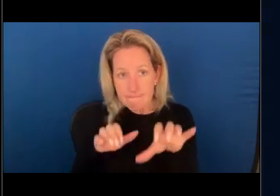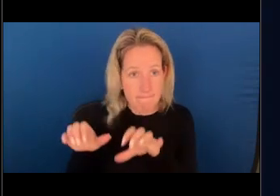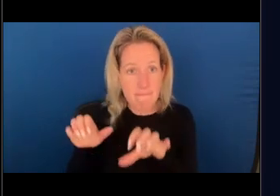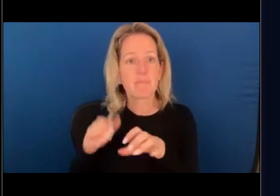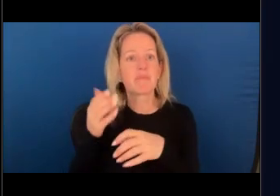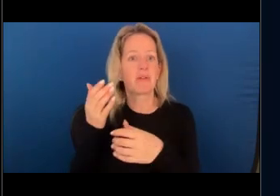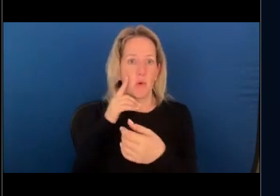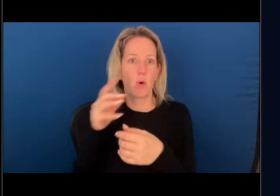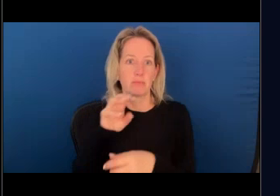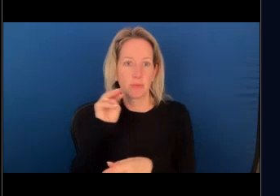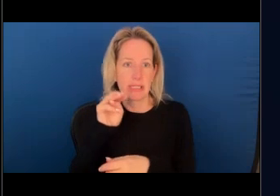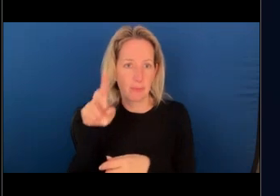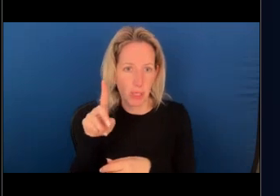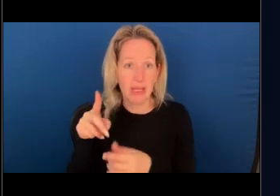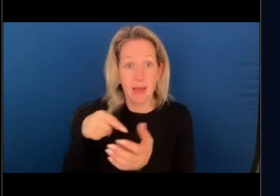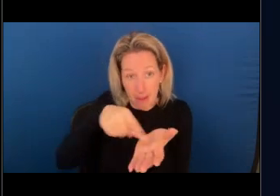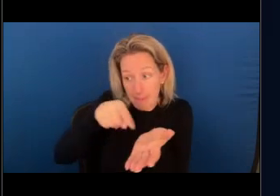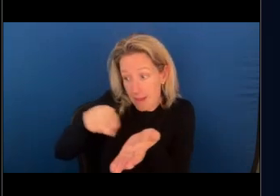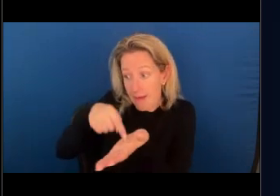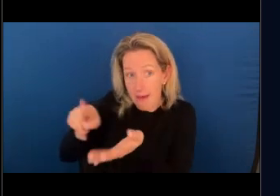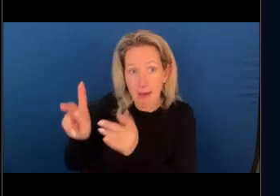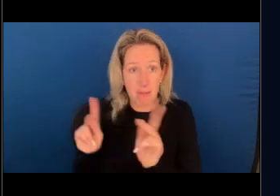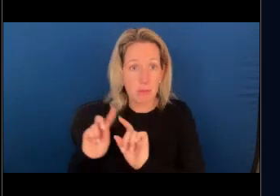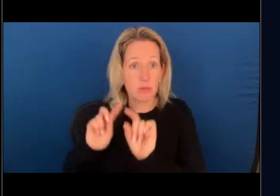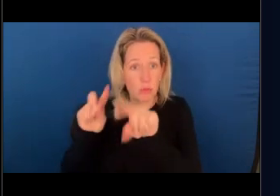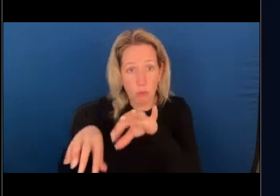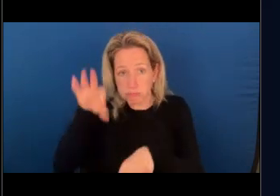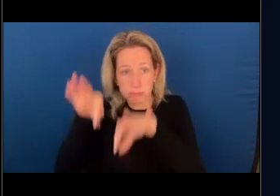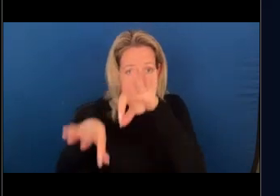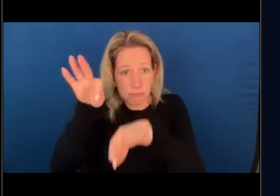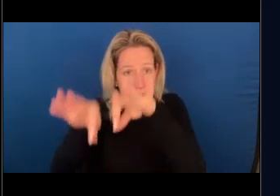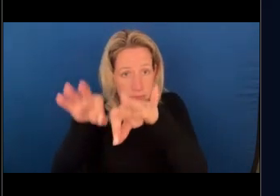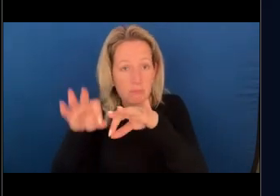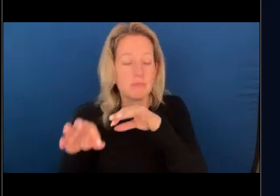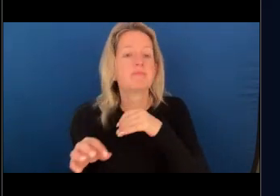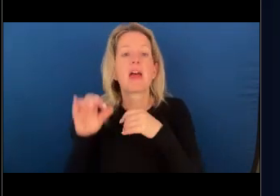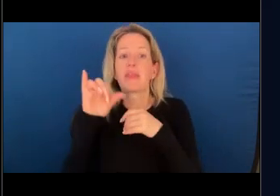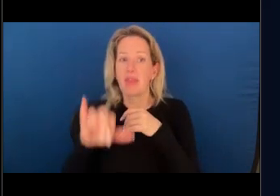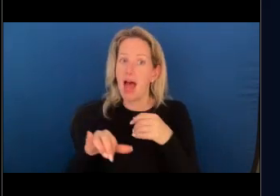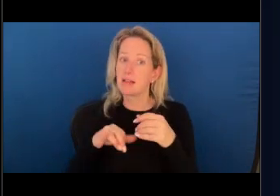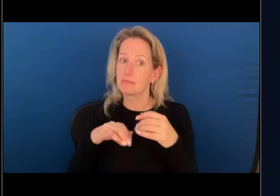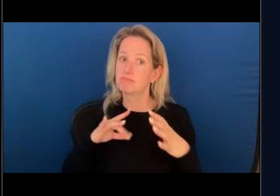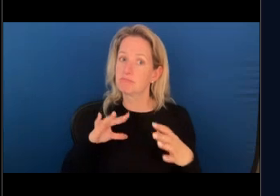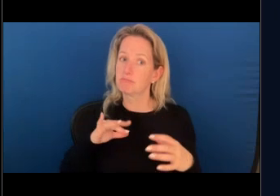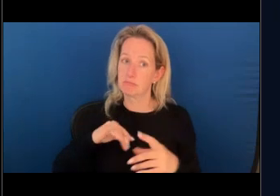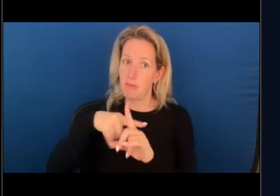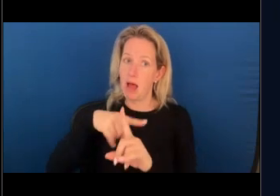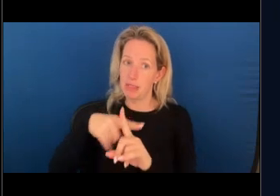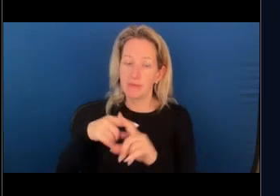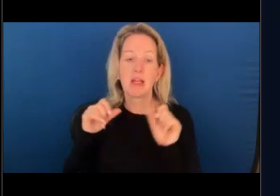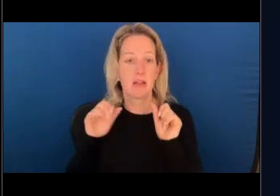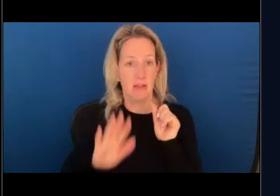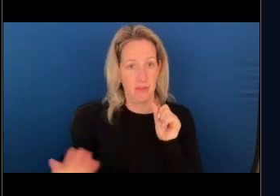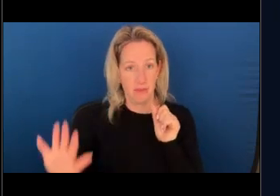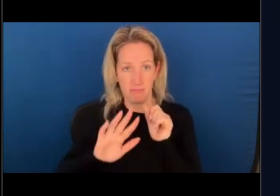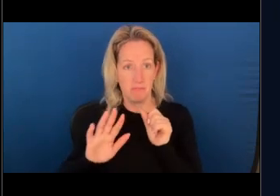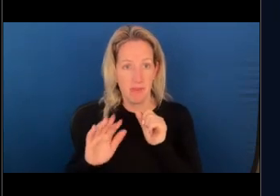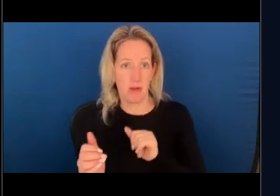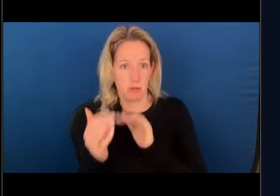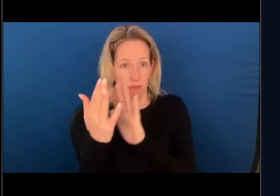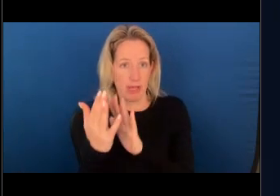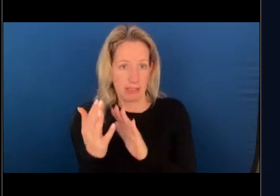people to go out and pick up marine debris. So this is really positive in terms of their capacity to address this problem.